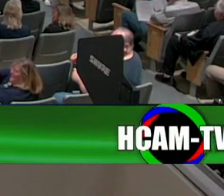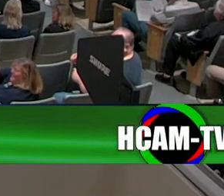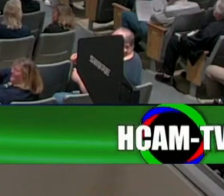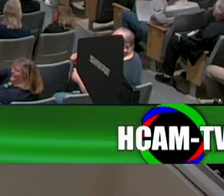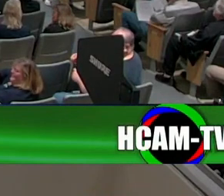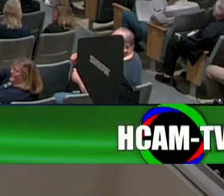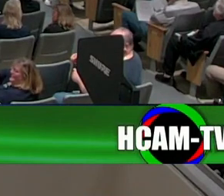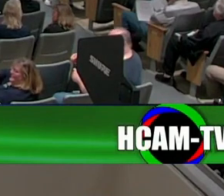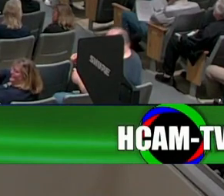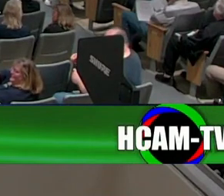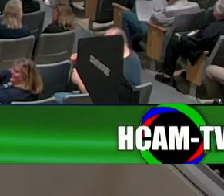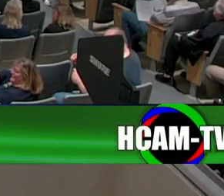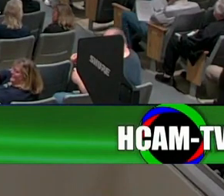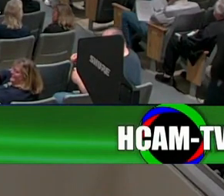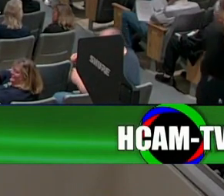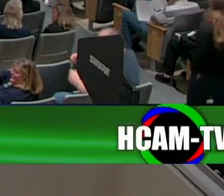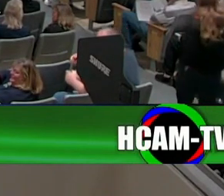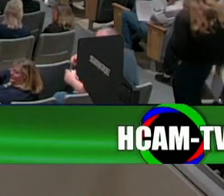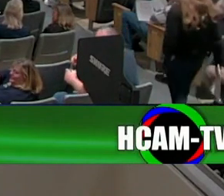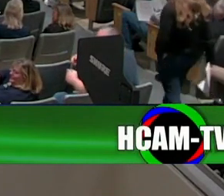I don't know